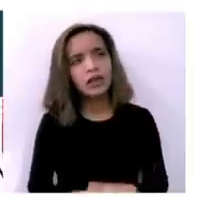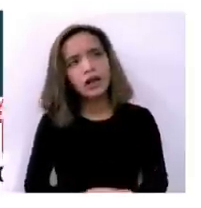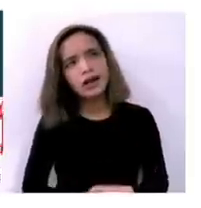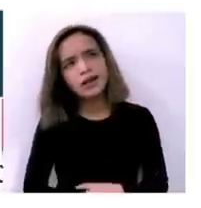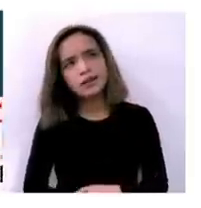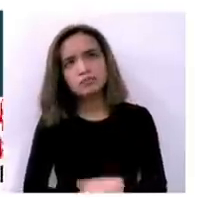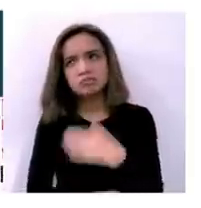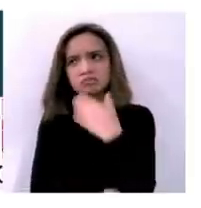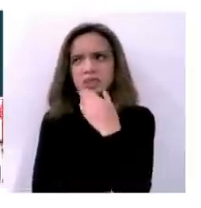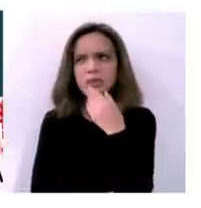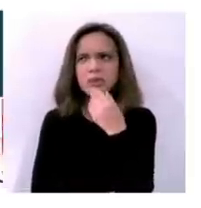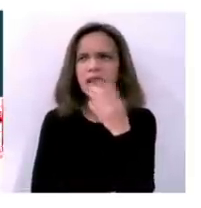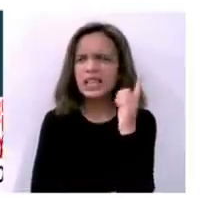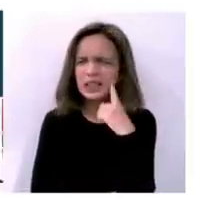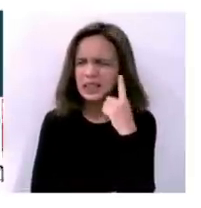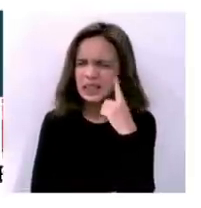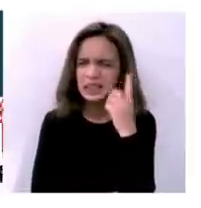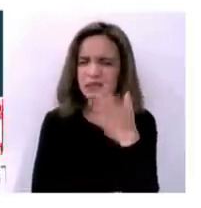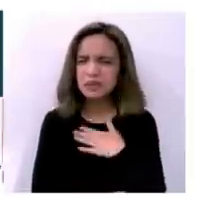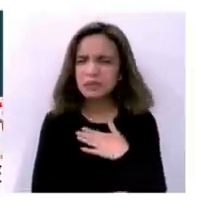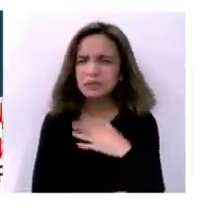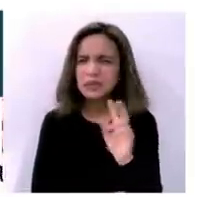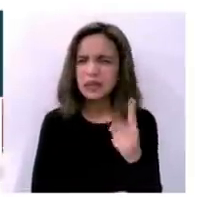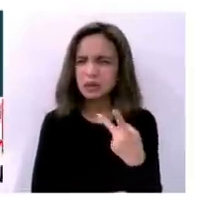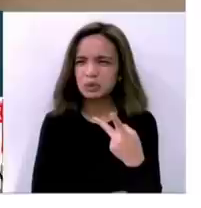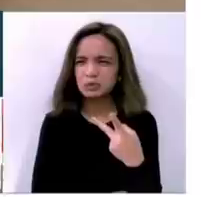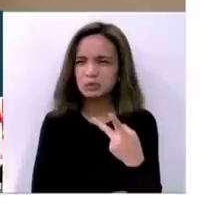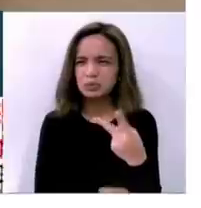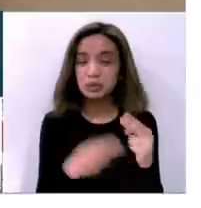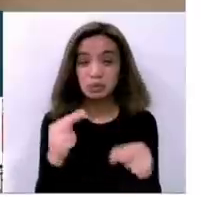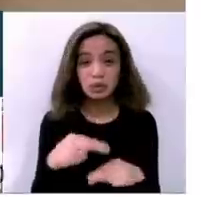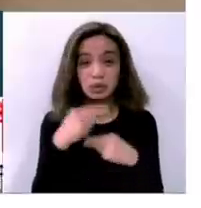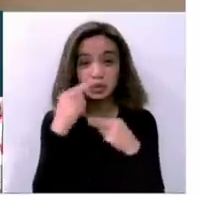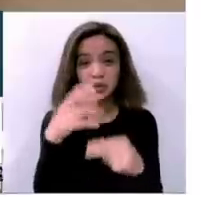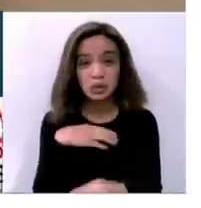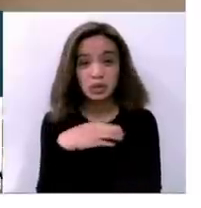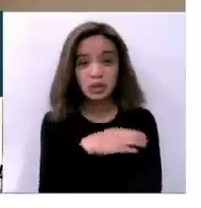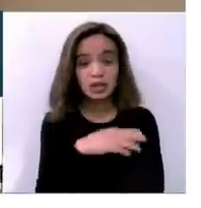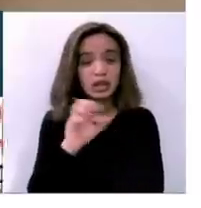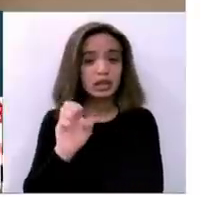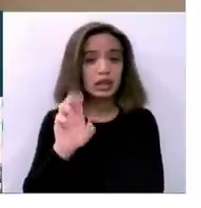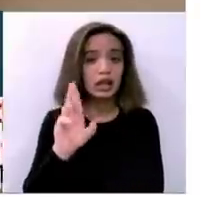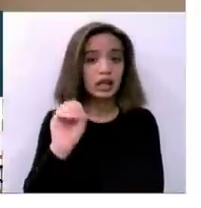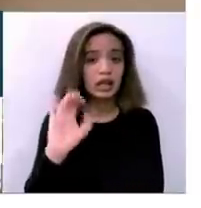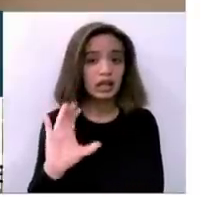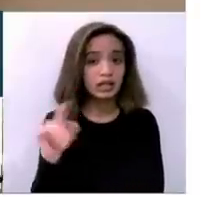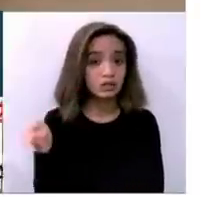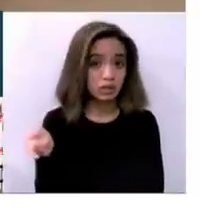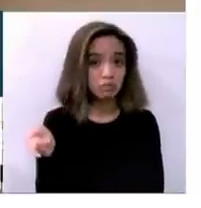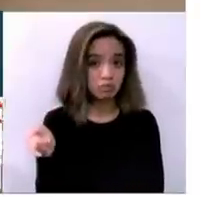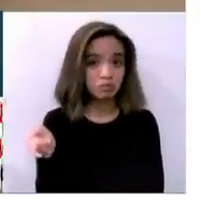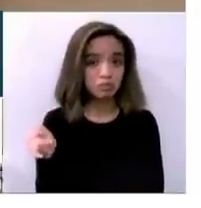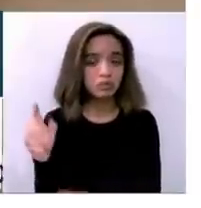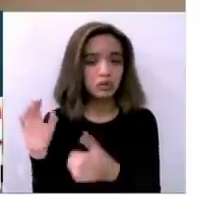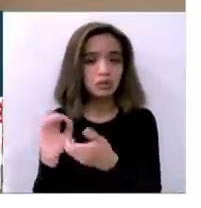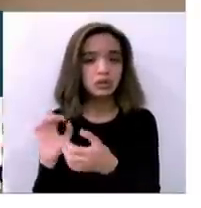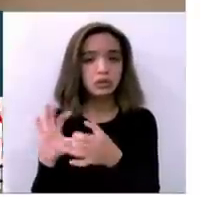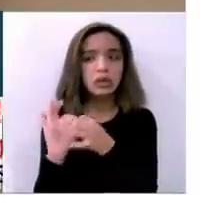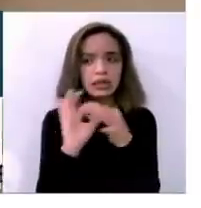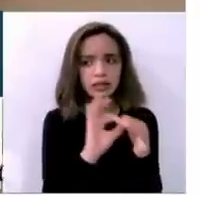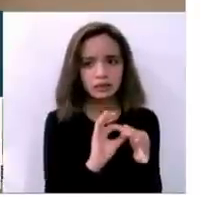For One PAC Man, I think my second nominee, Congressman Eric Pineda, is very much affiliated already